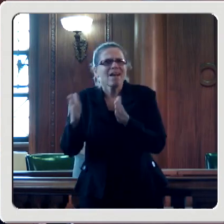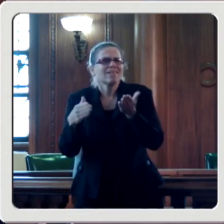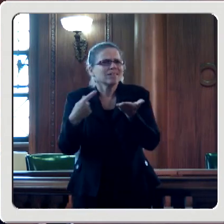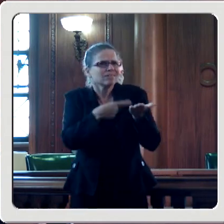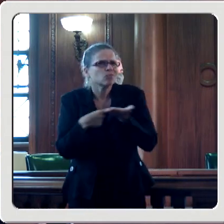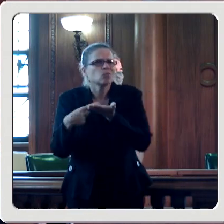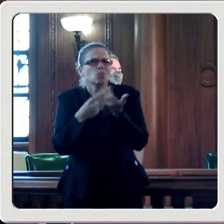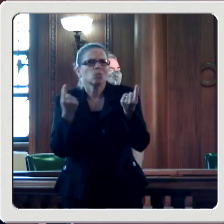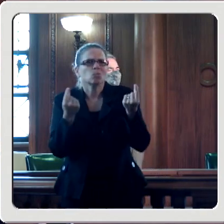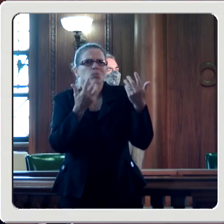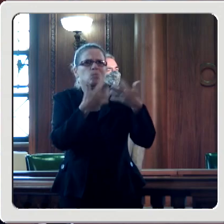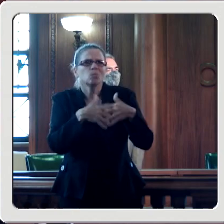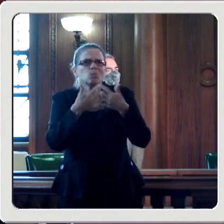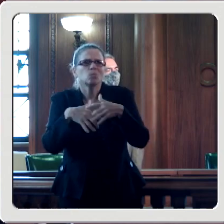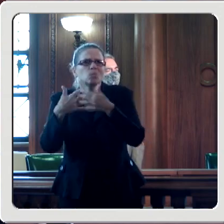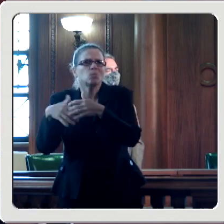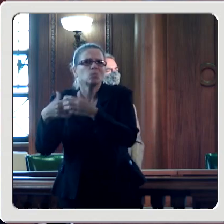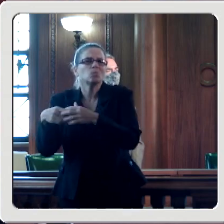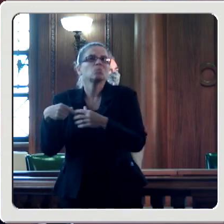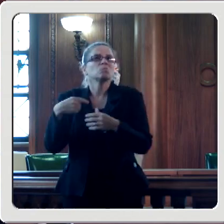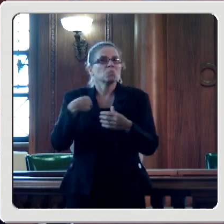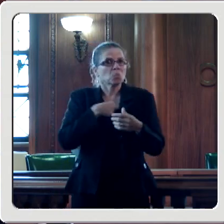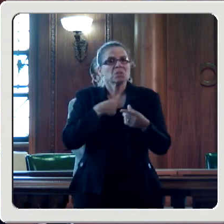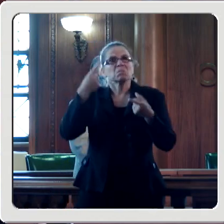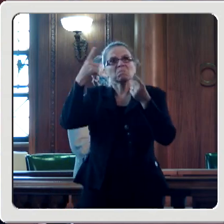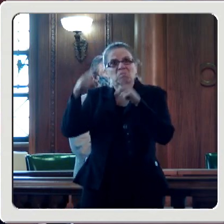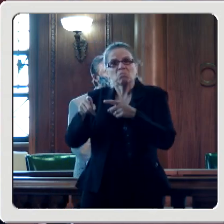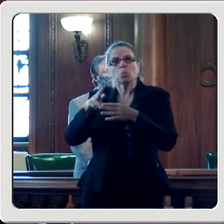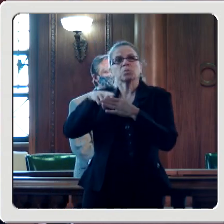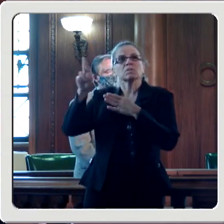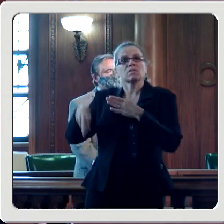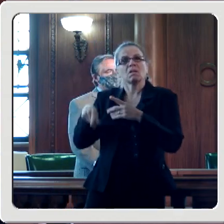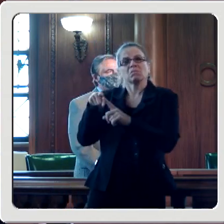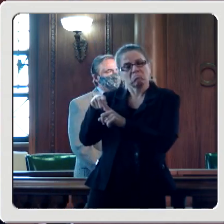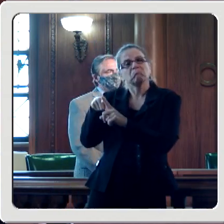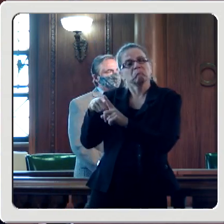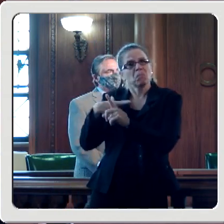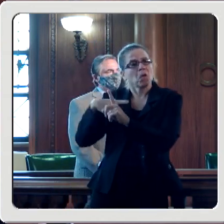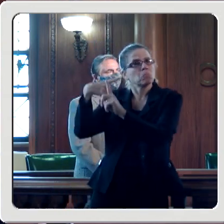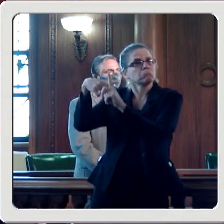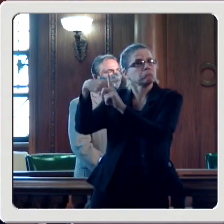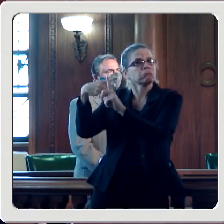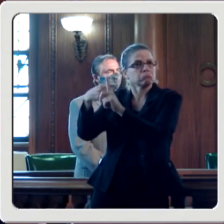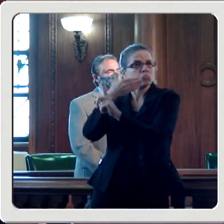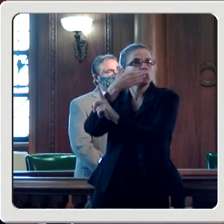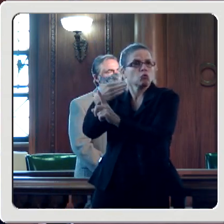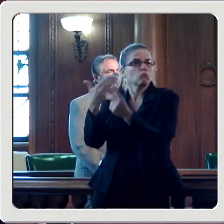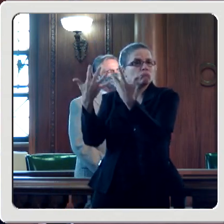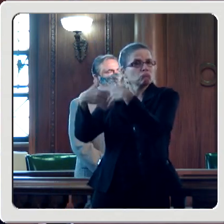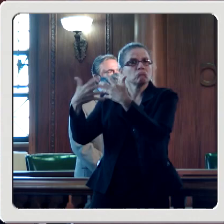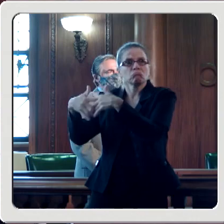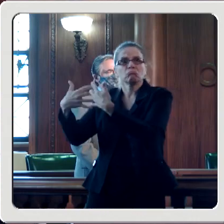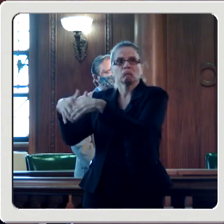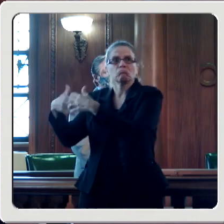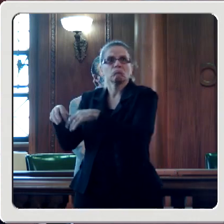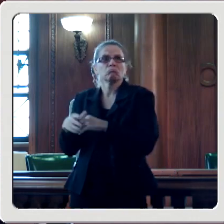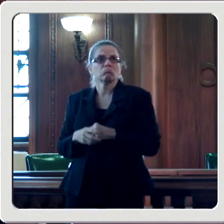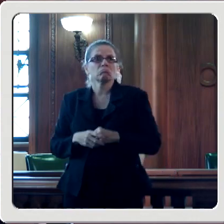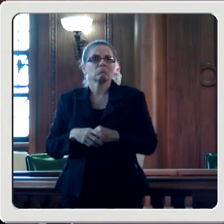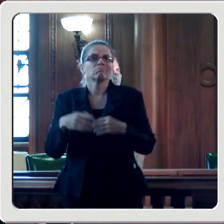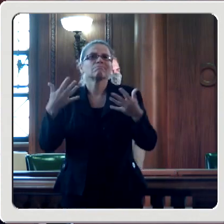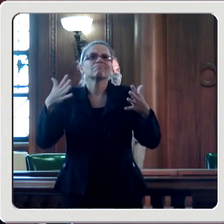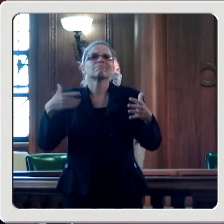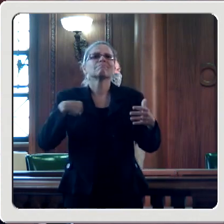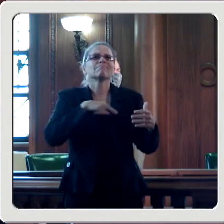for students and teachers. We presented before the Springfield Public School Committee. They